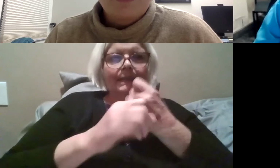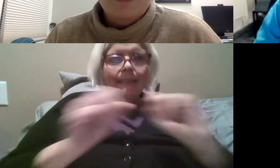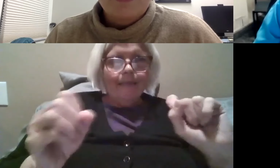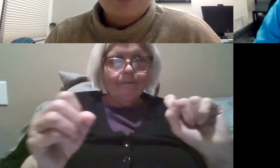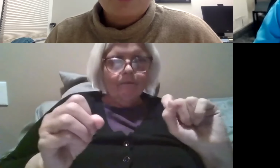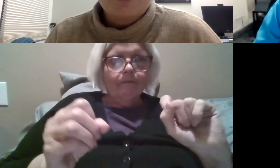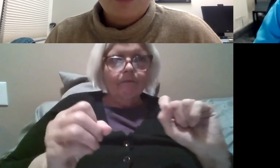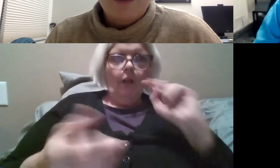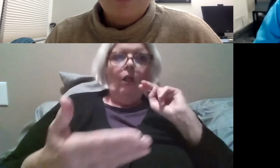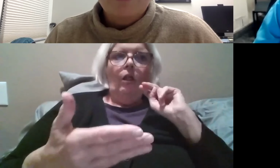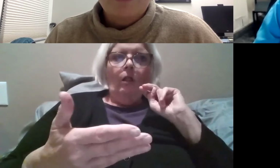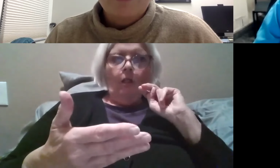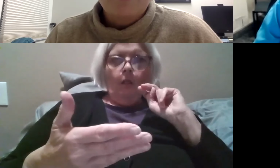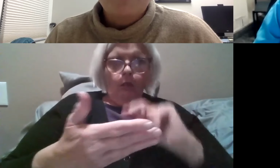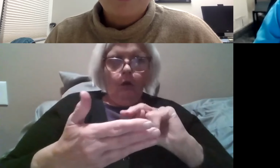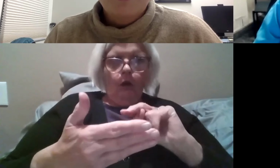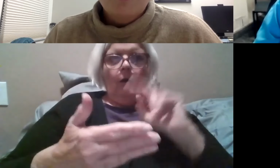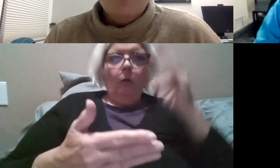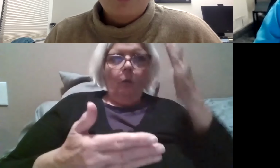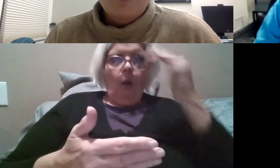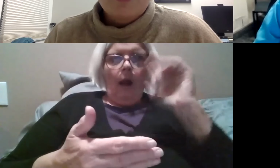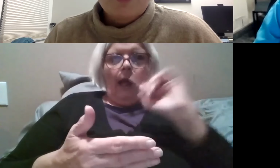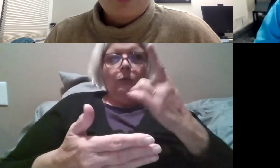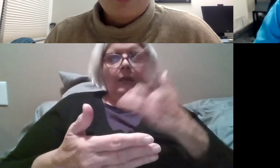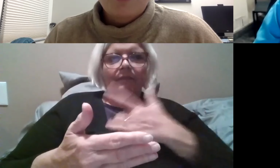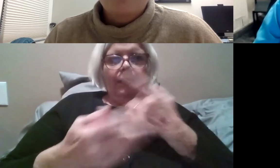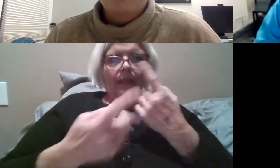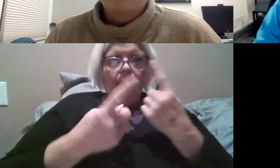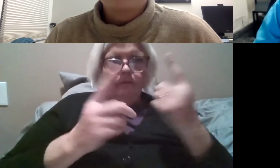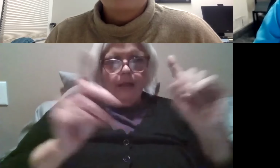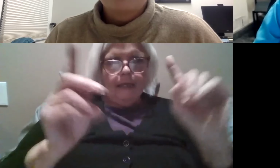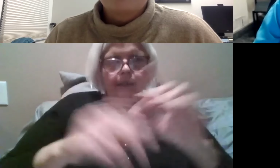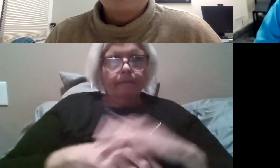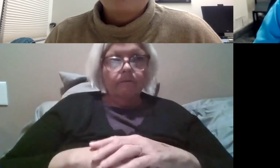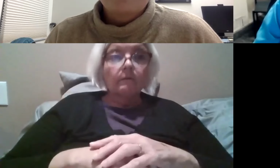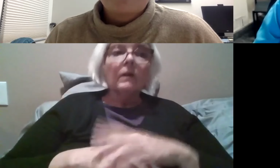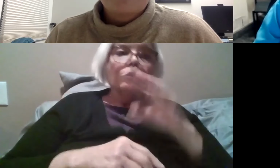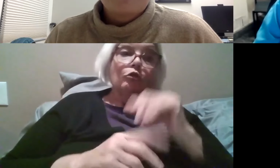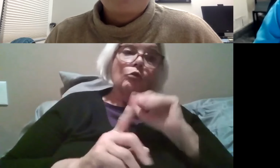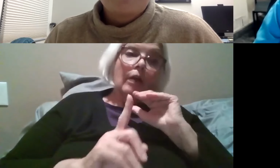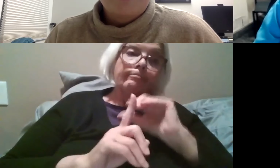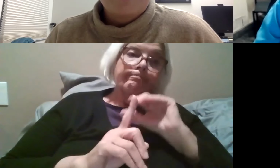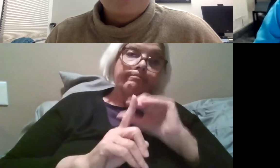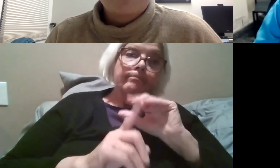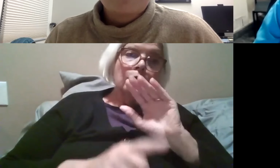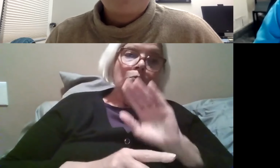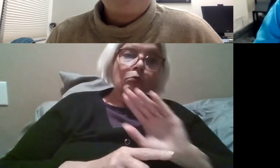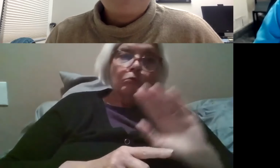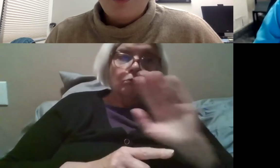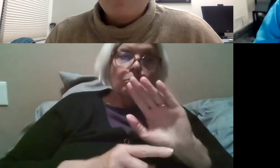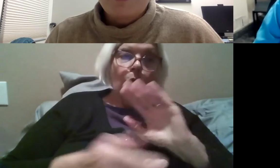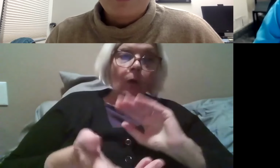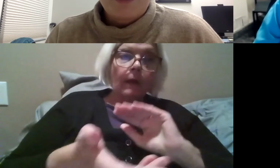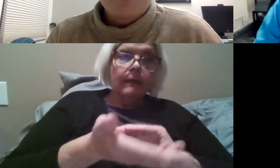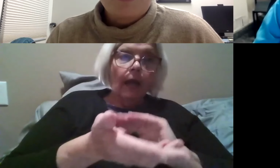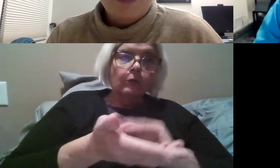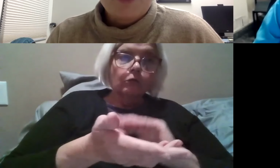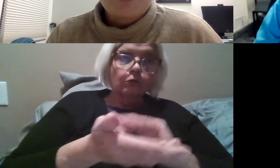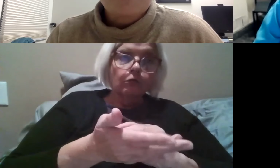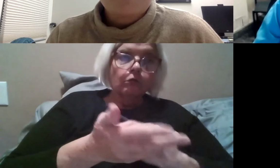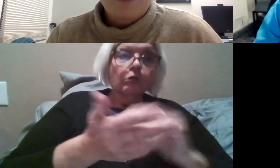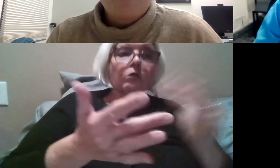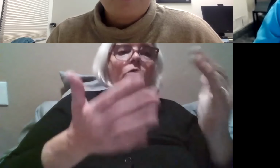help lead you to that, or healthychildren.org, the American Academy